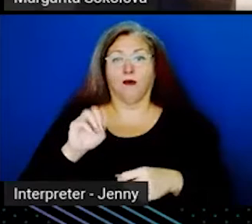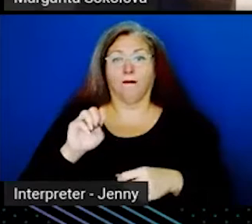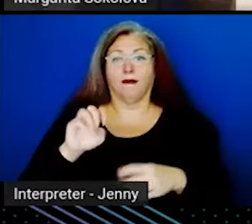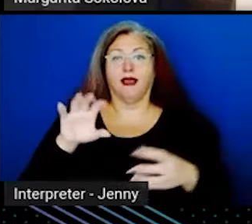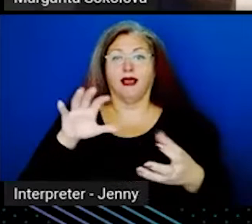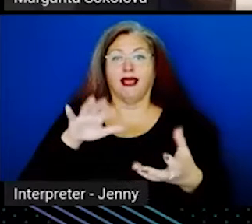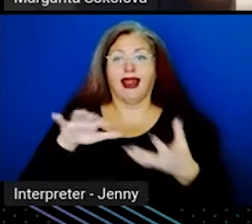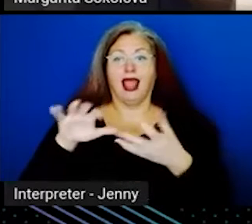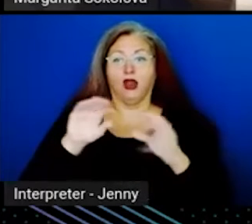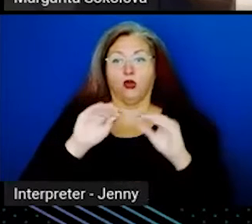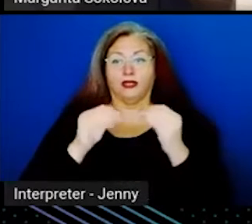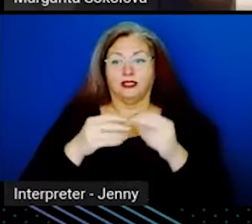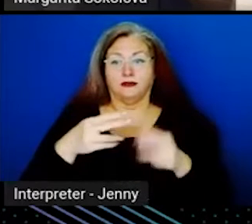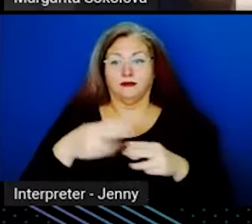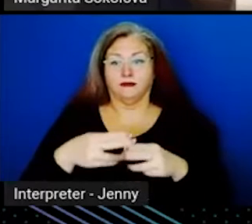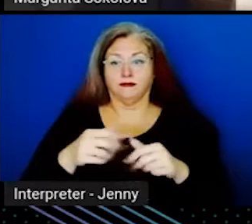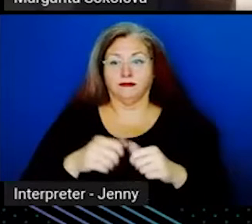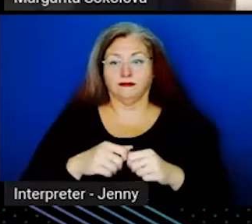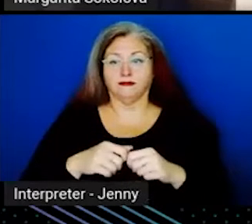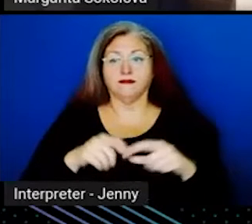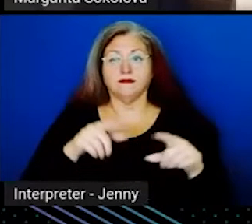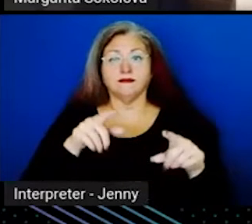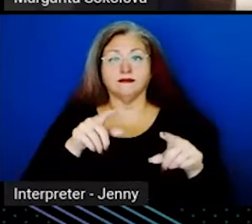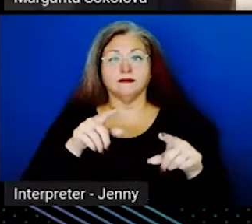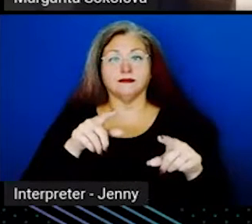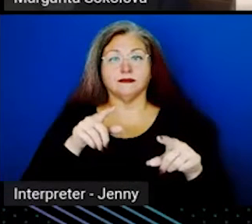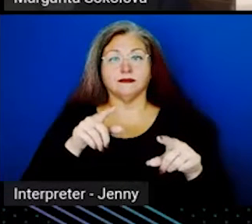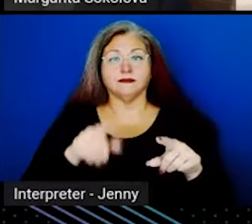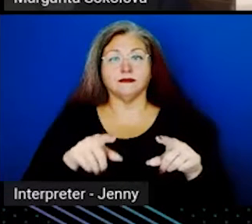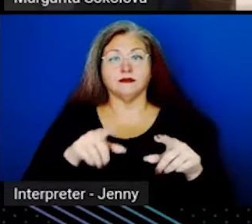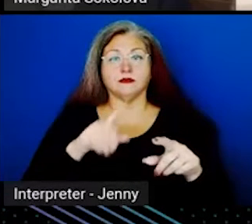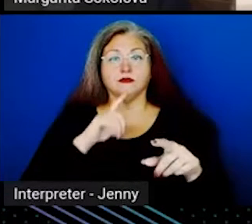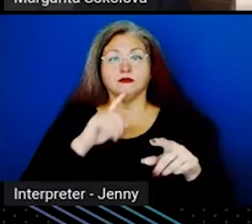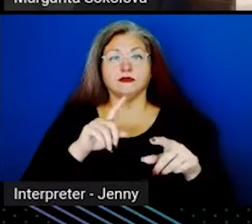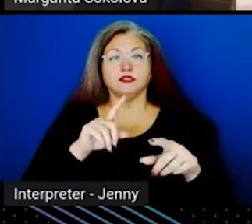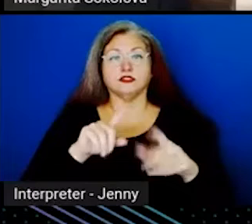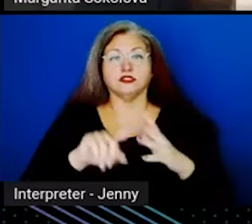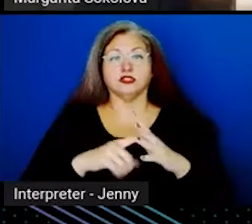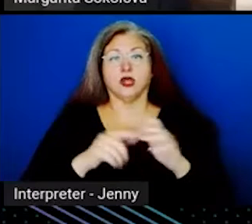So to start, it checks out the current commit on the branch,